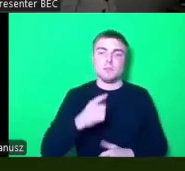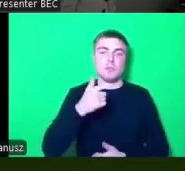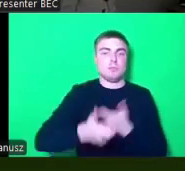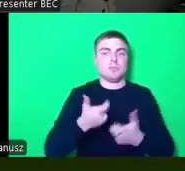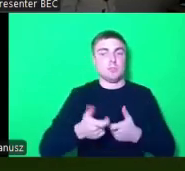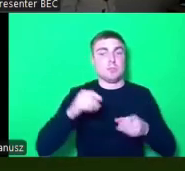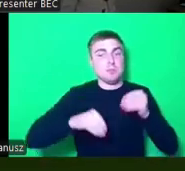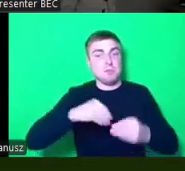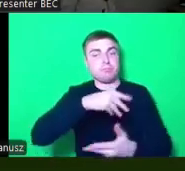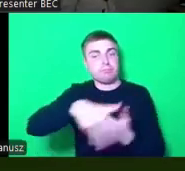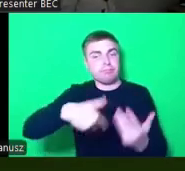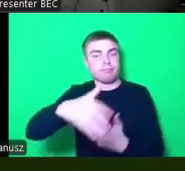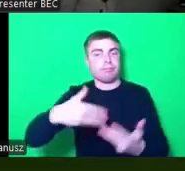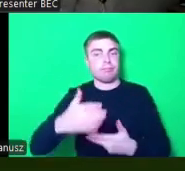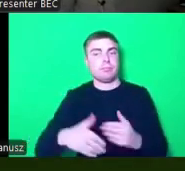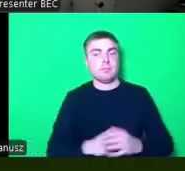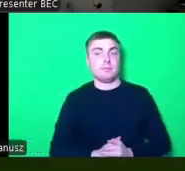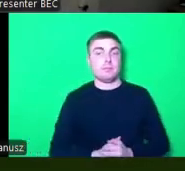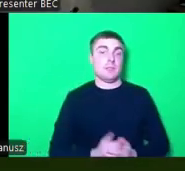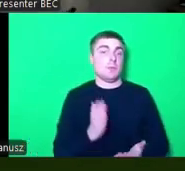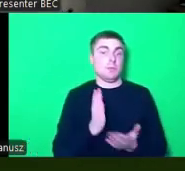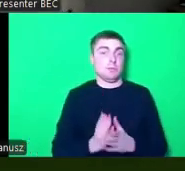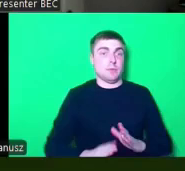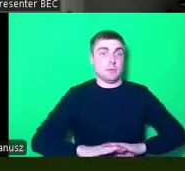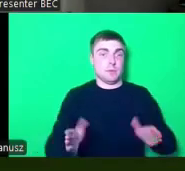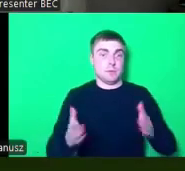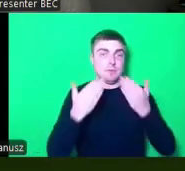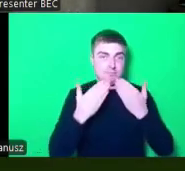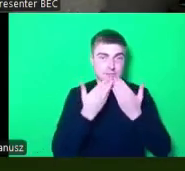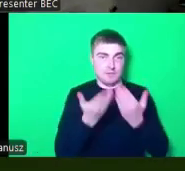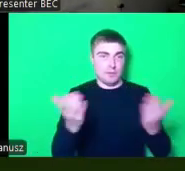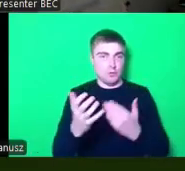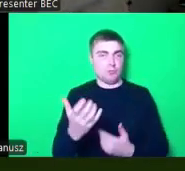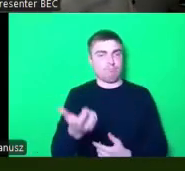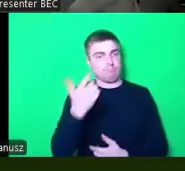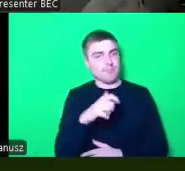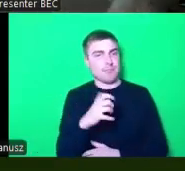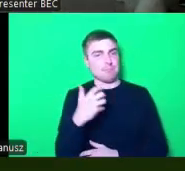bioeconomy. That's all. I thank you for your attention.